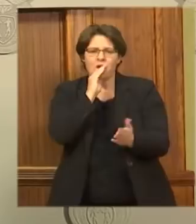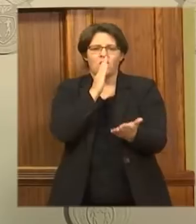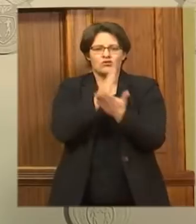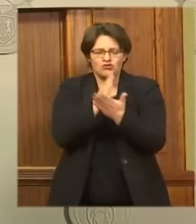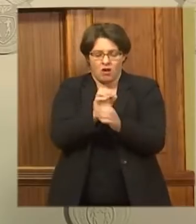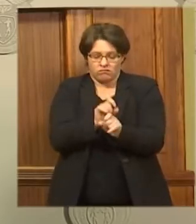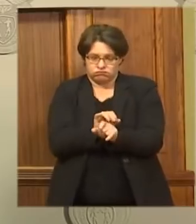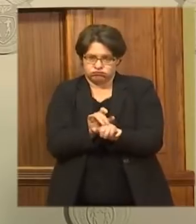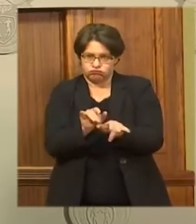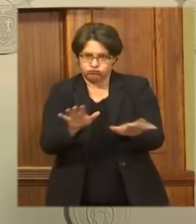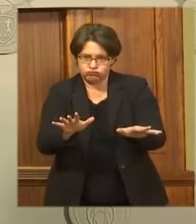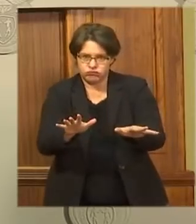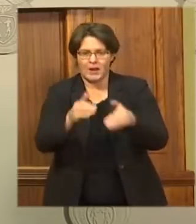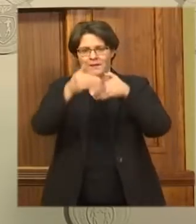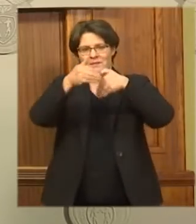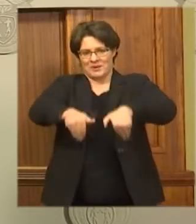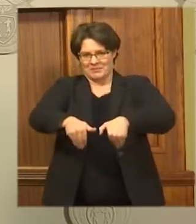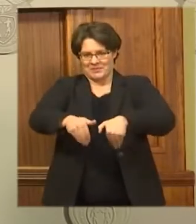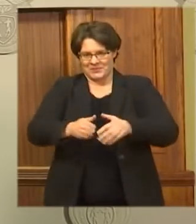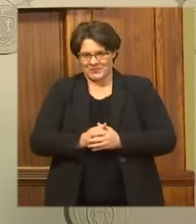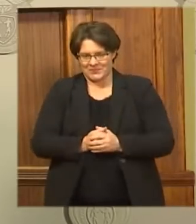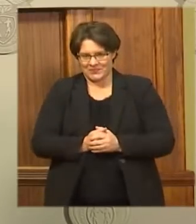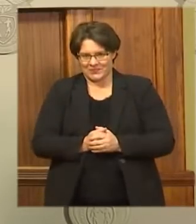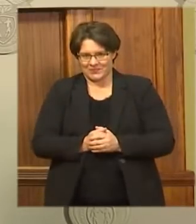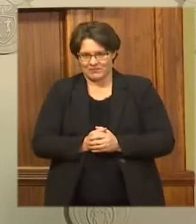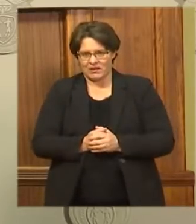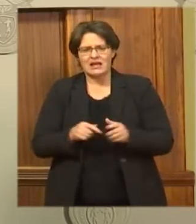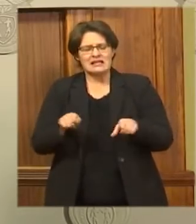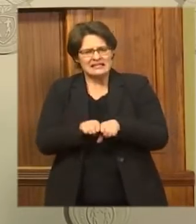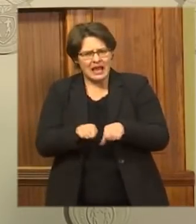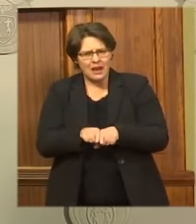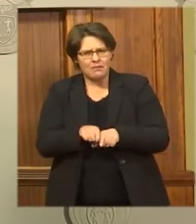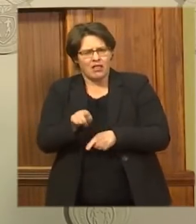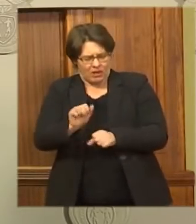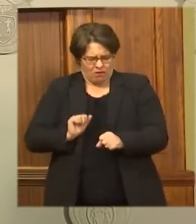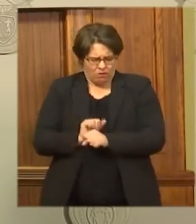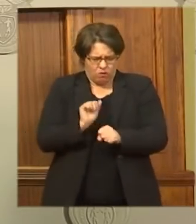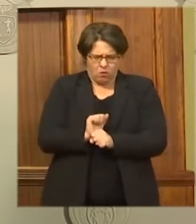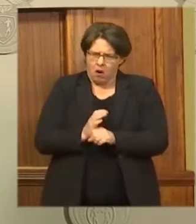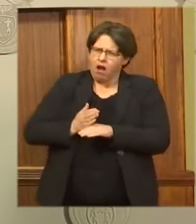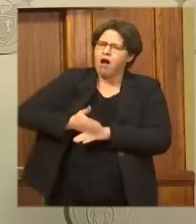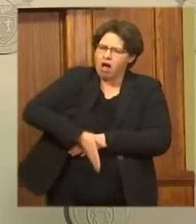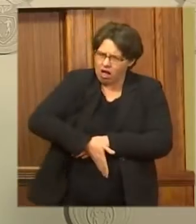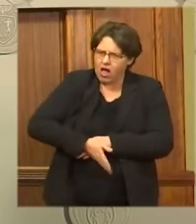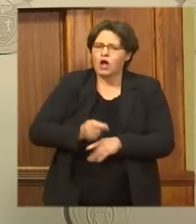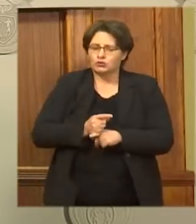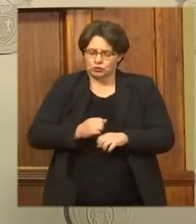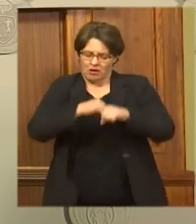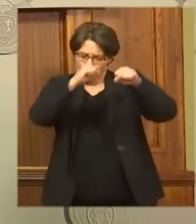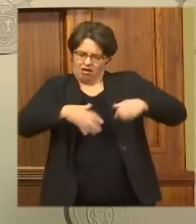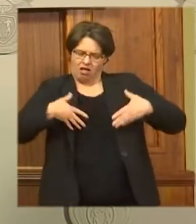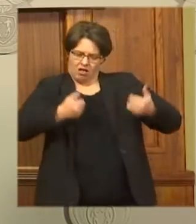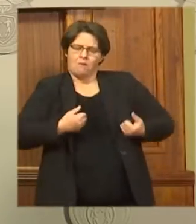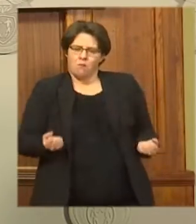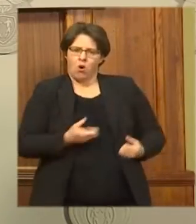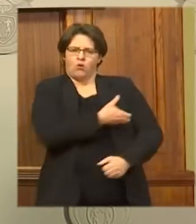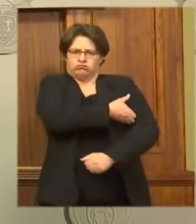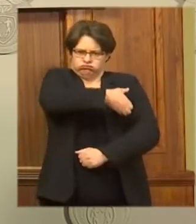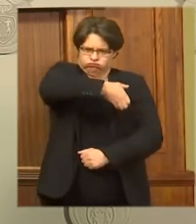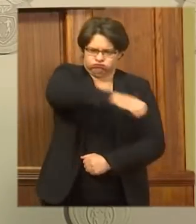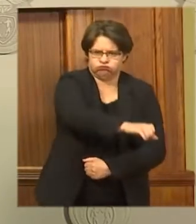infections. The work to strengthen our health system, which includes